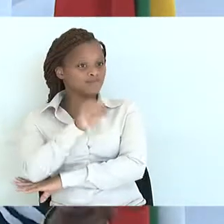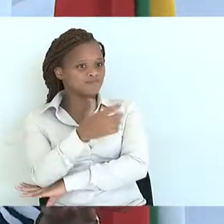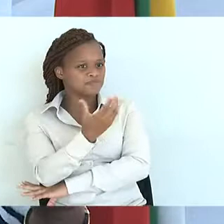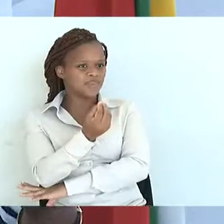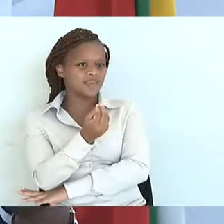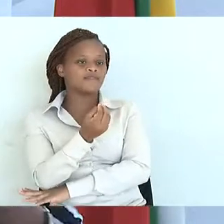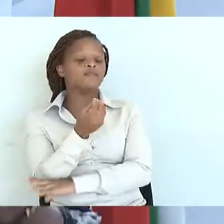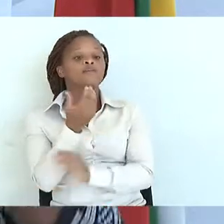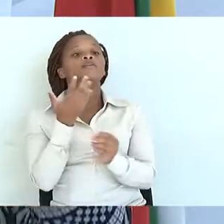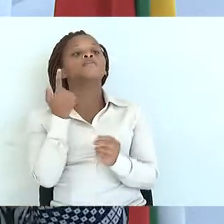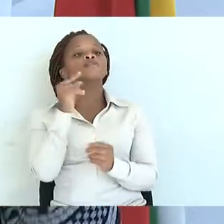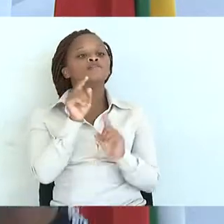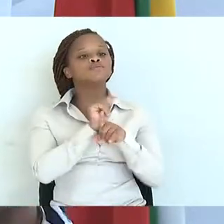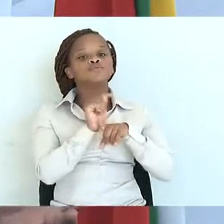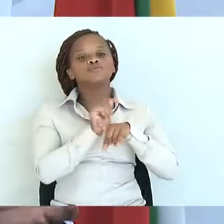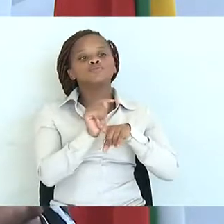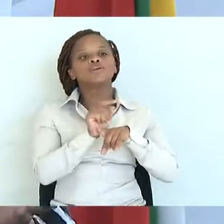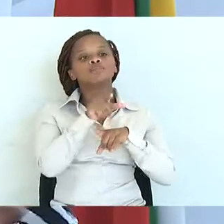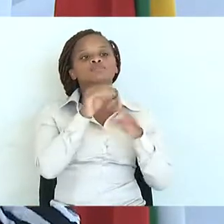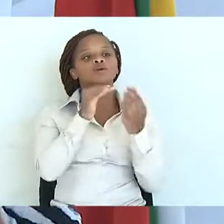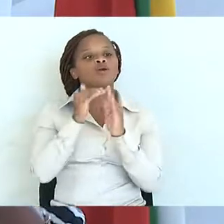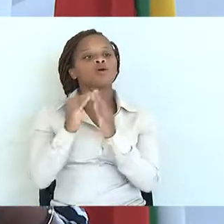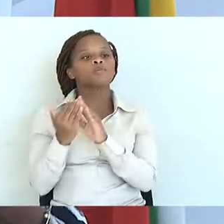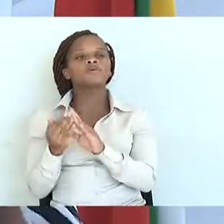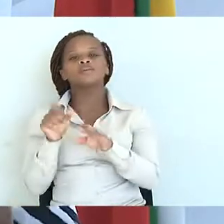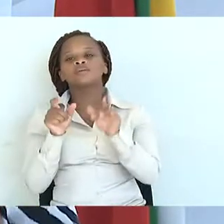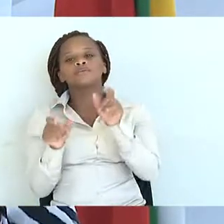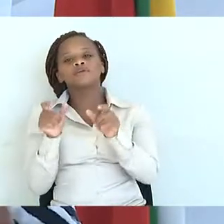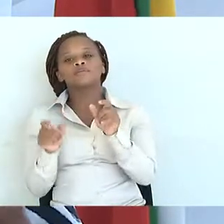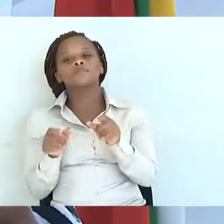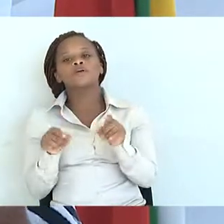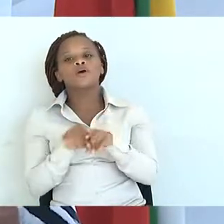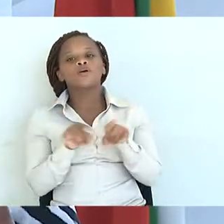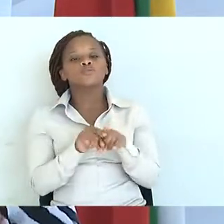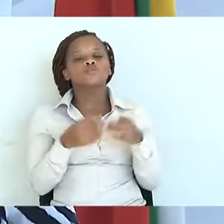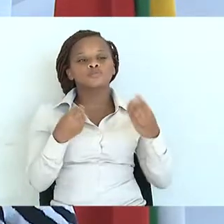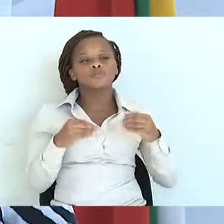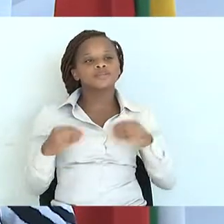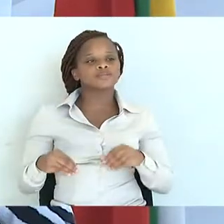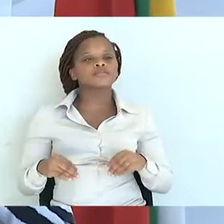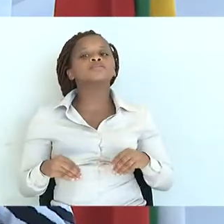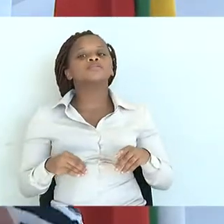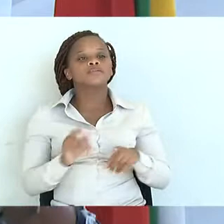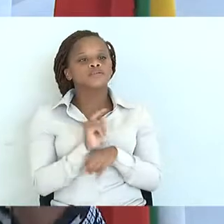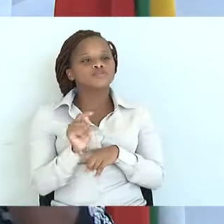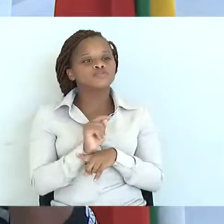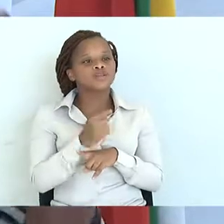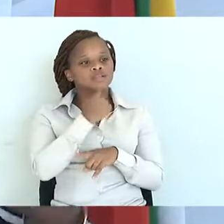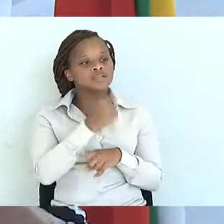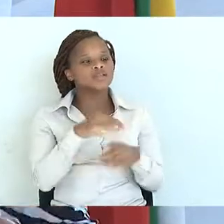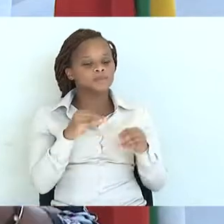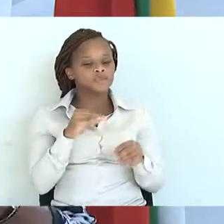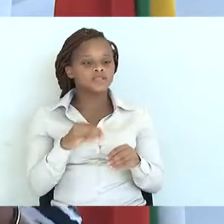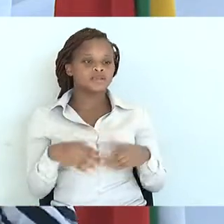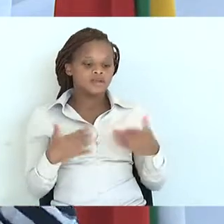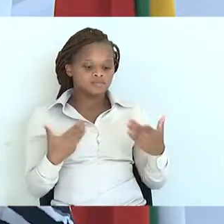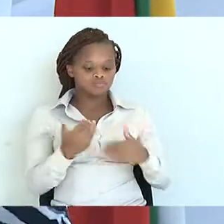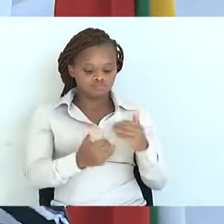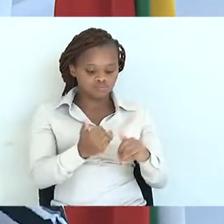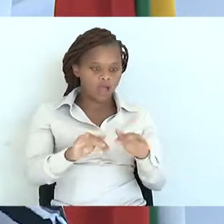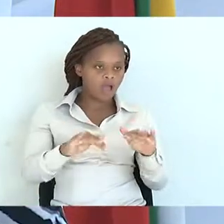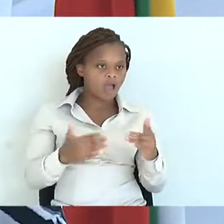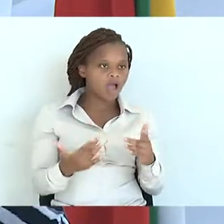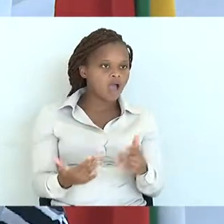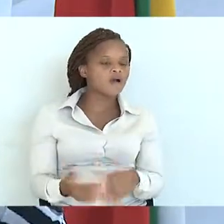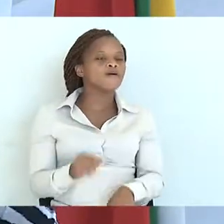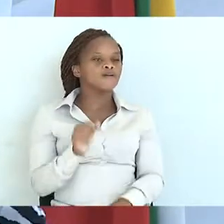anganama cooperatives so that they develop cooperatives, baba train ukuthi cooperative iranwa kanjani nokuthi ba raise